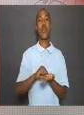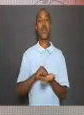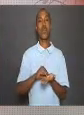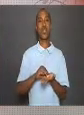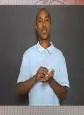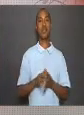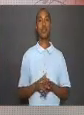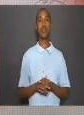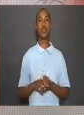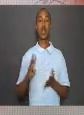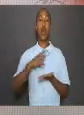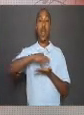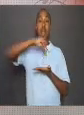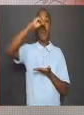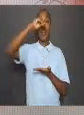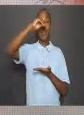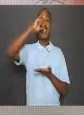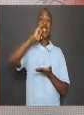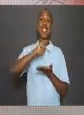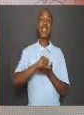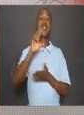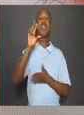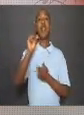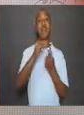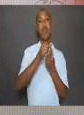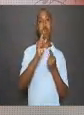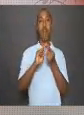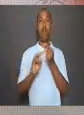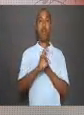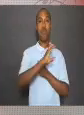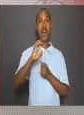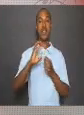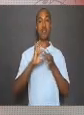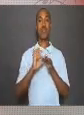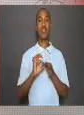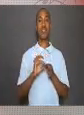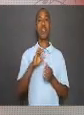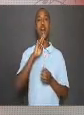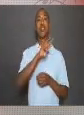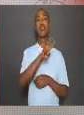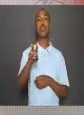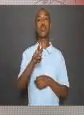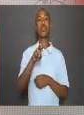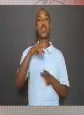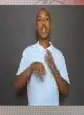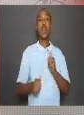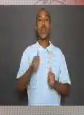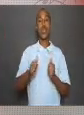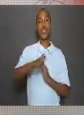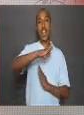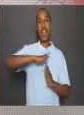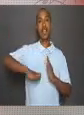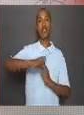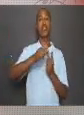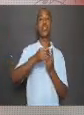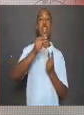molecules. We learned that non-polar covalent bonds are those in which the electrons